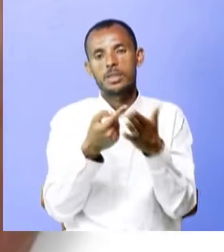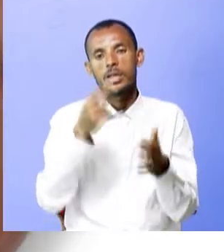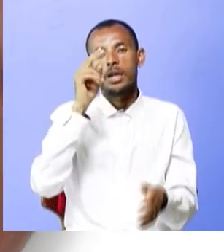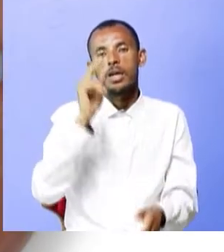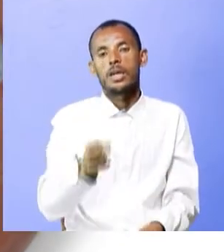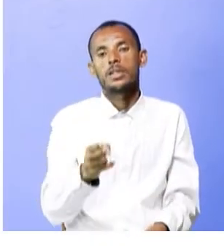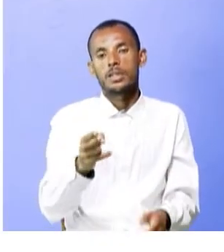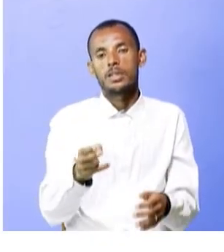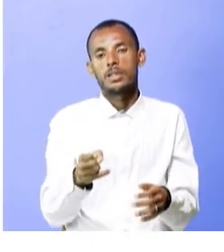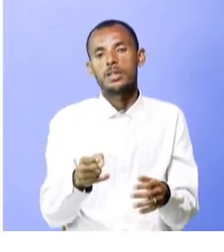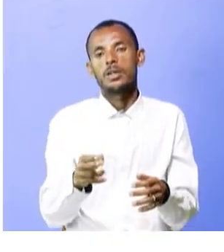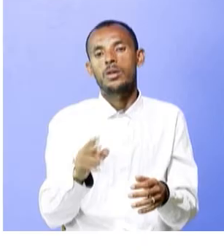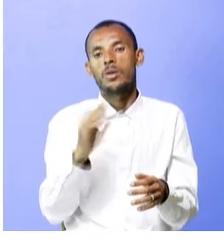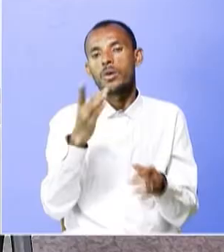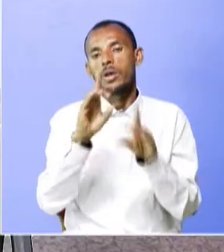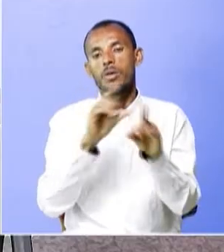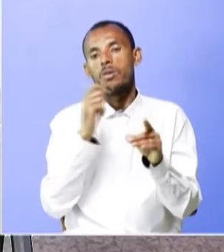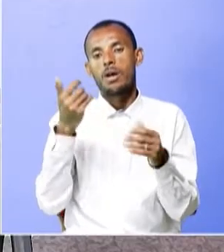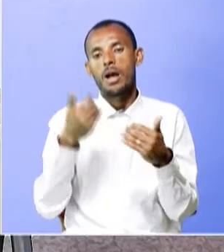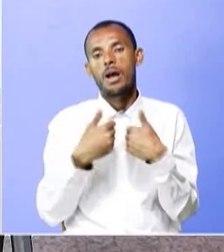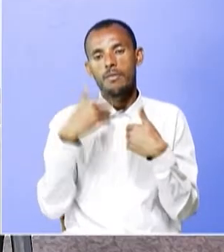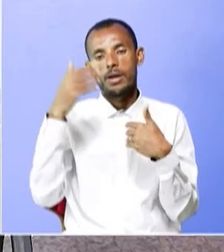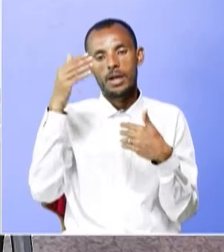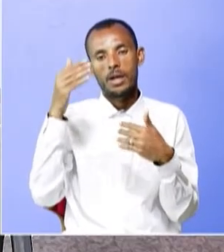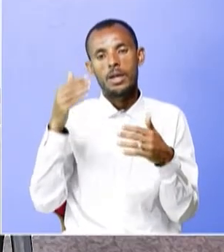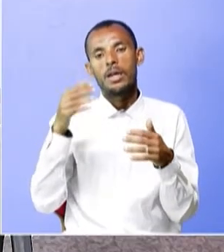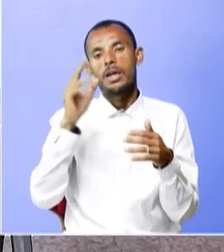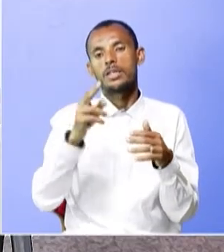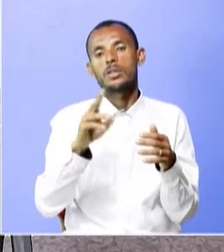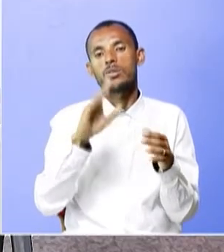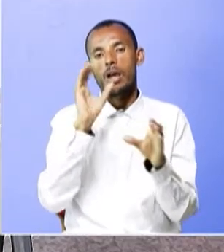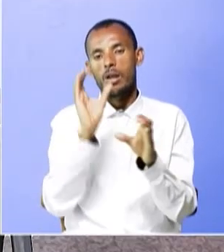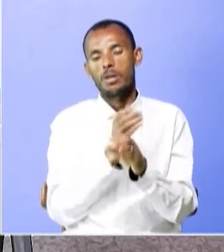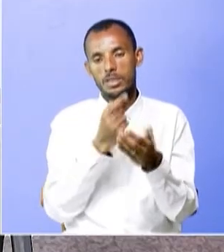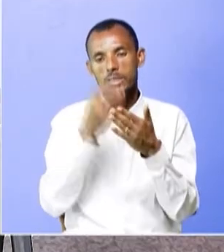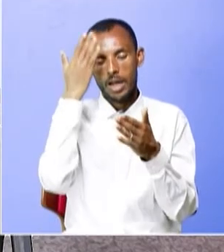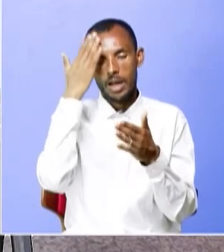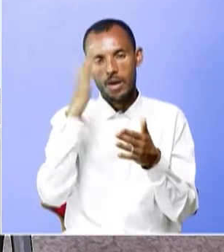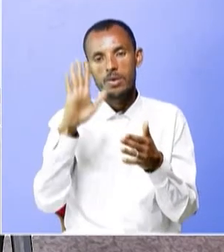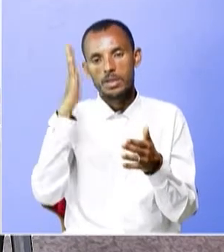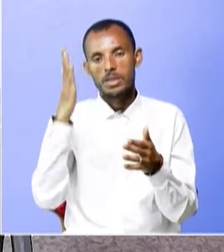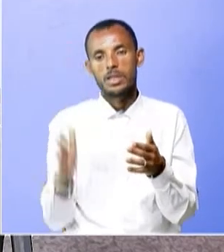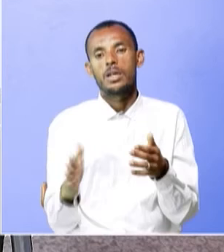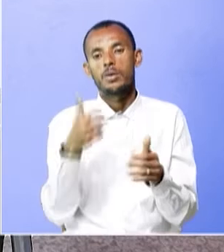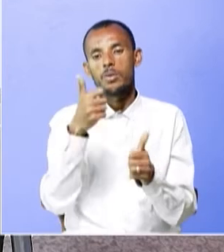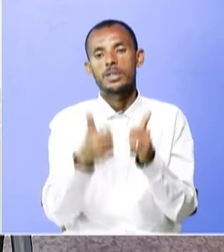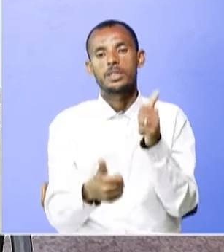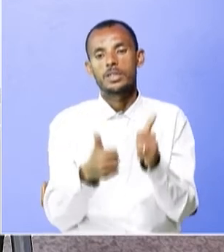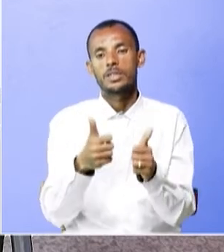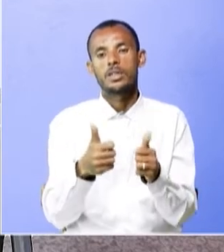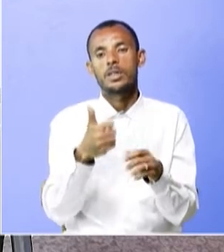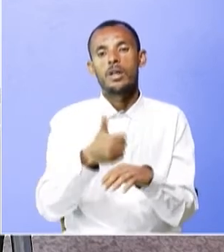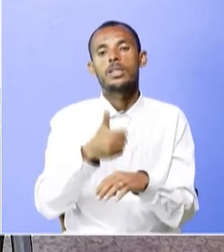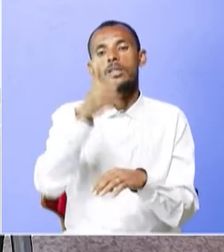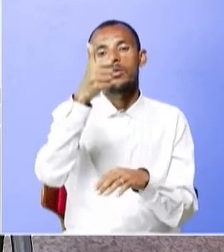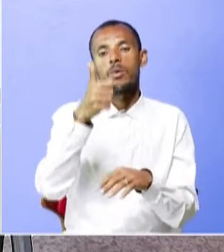be determined. We don't have this h. So to calculate this unknown side, which is the altitude